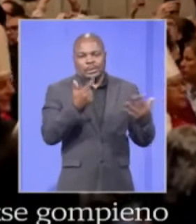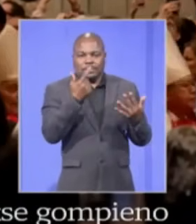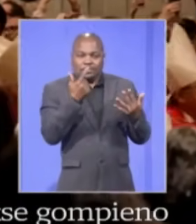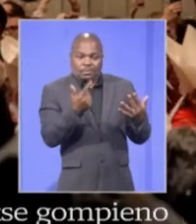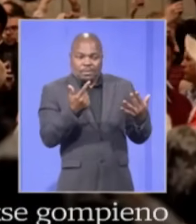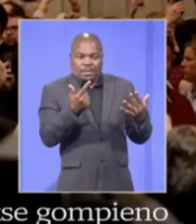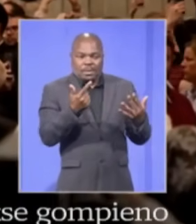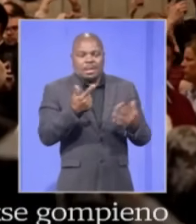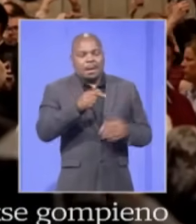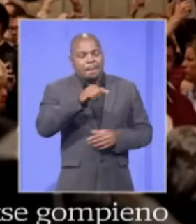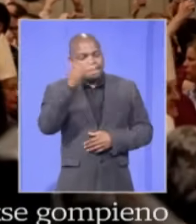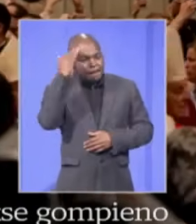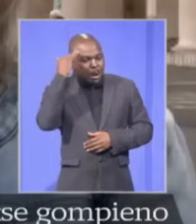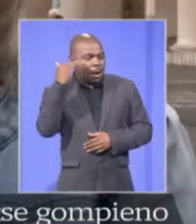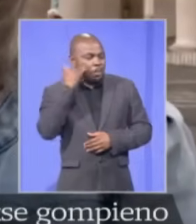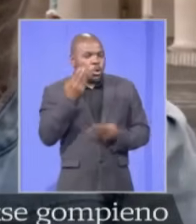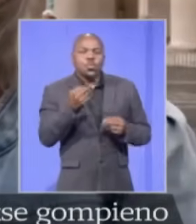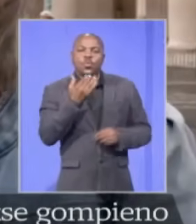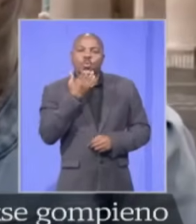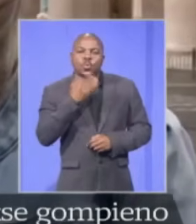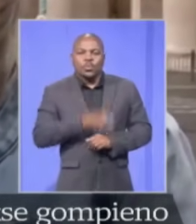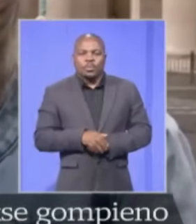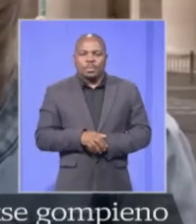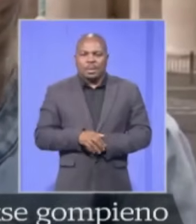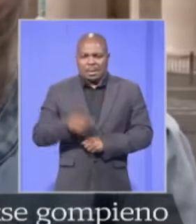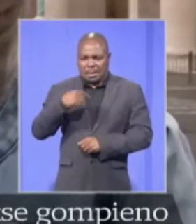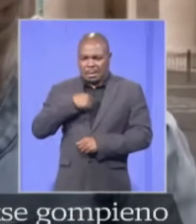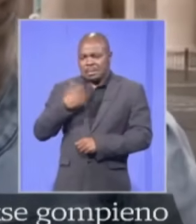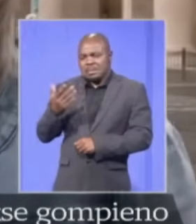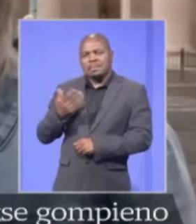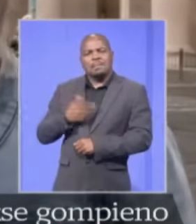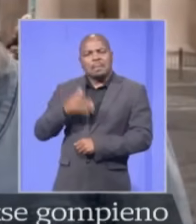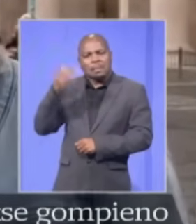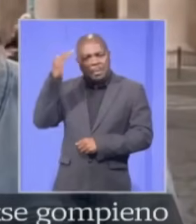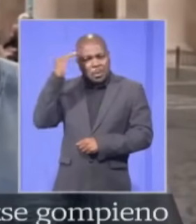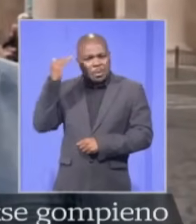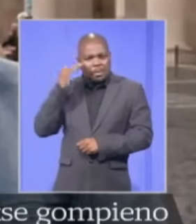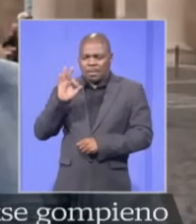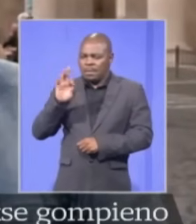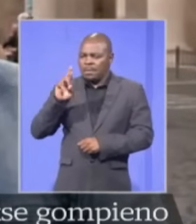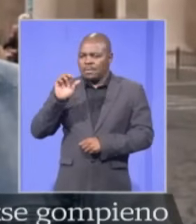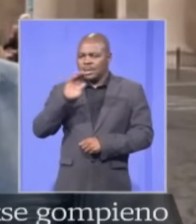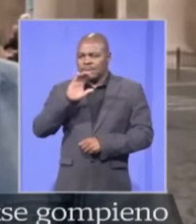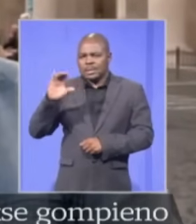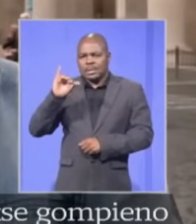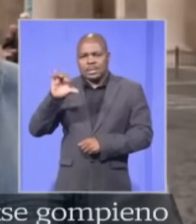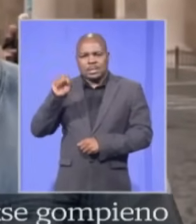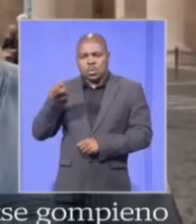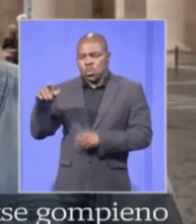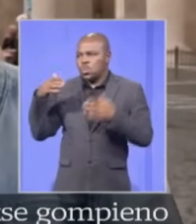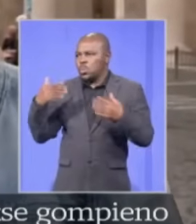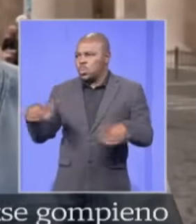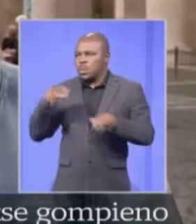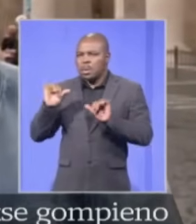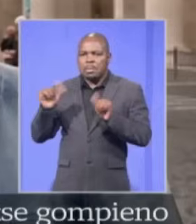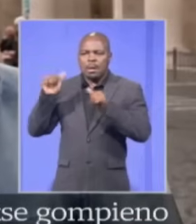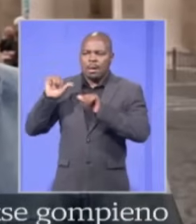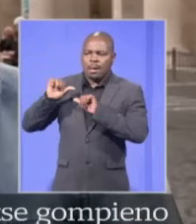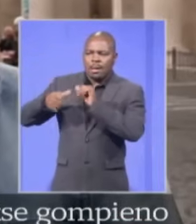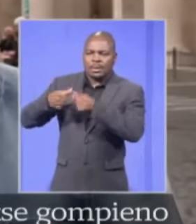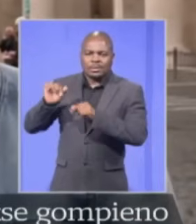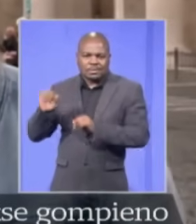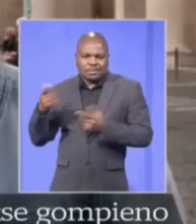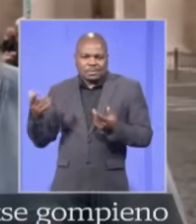267. I have great hope because I think that Pope Francis gave us an incredible legacy to follow, and I know that the Holy Spirit will be